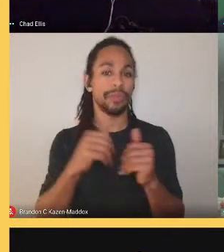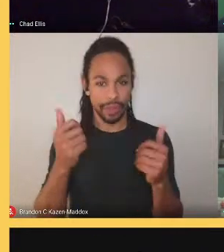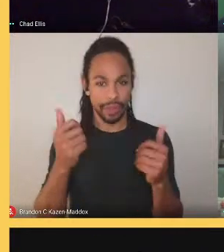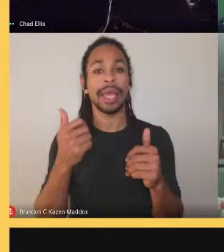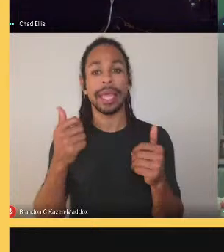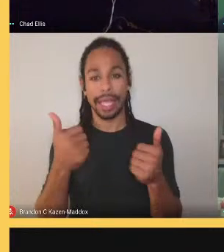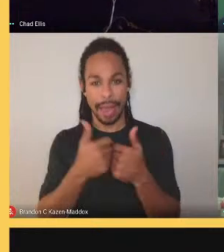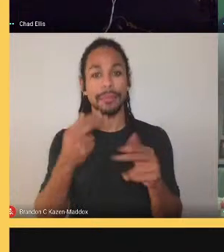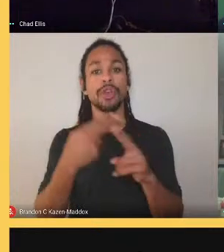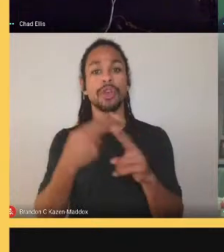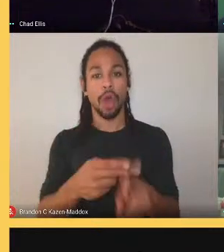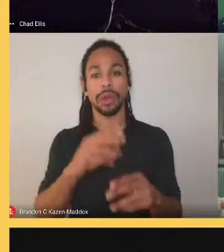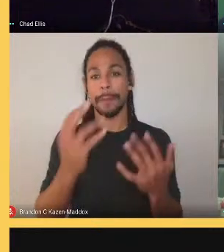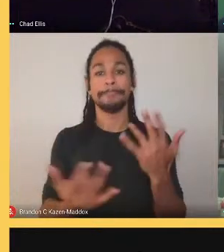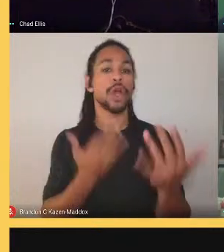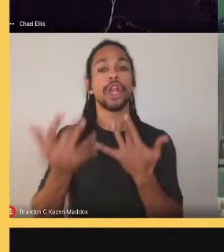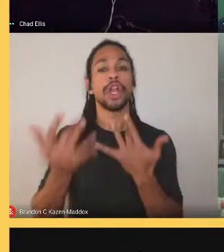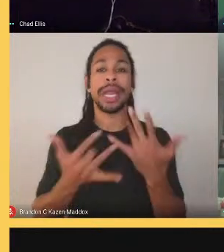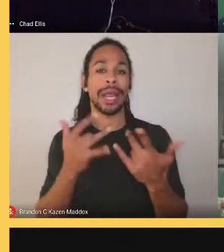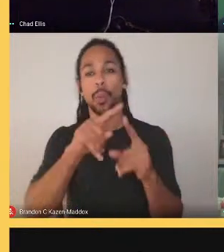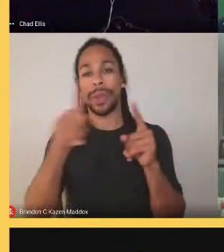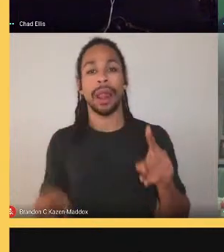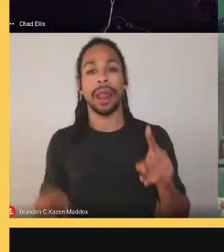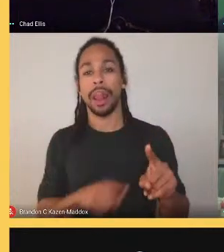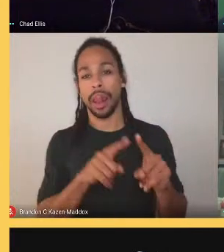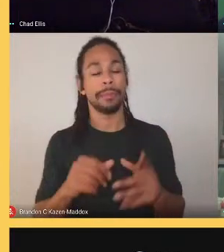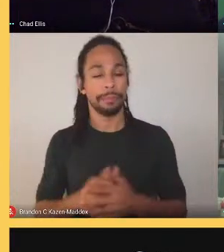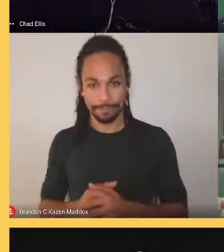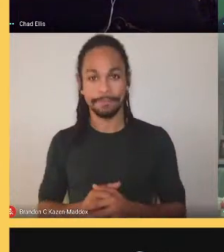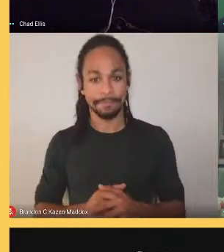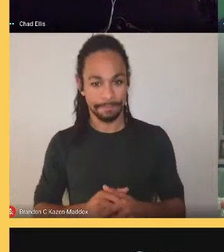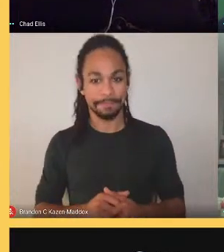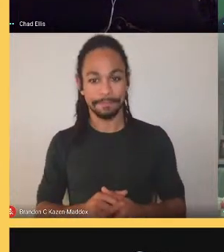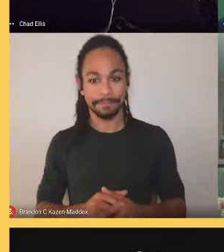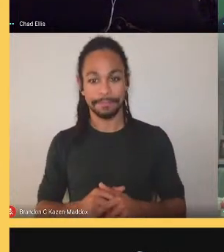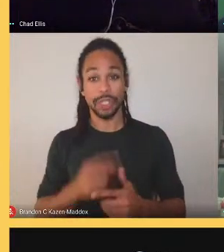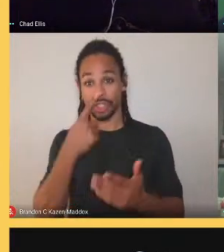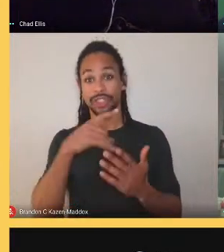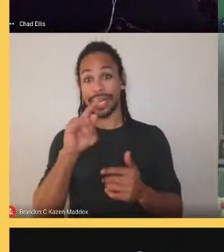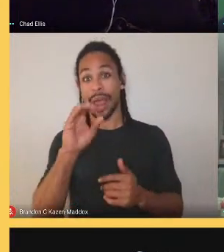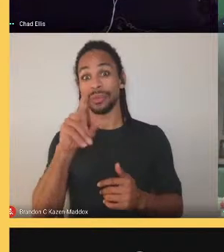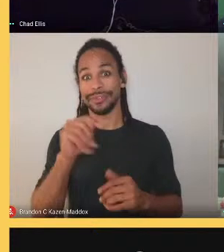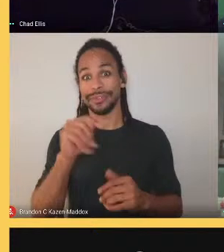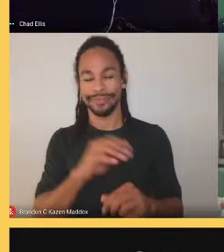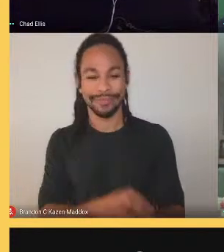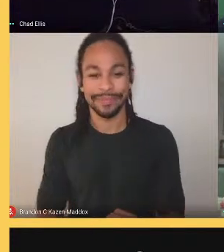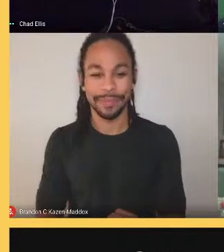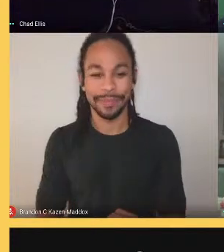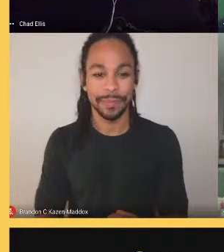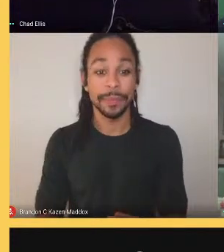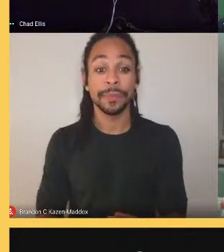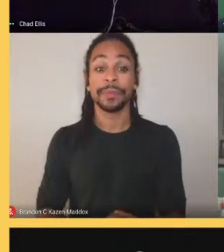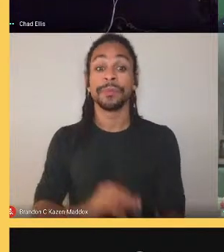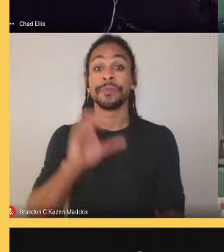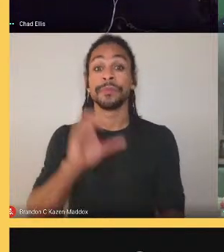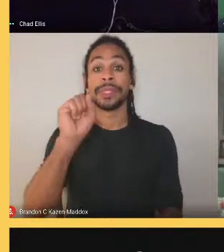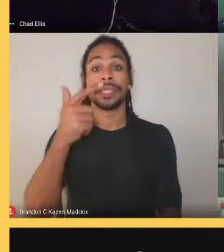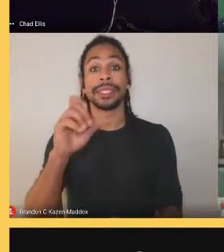I guess I'll also say like anything that encourages like risk and reward in a cinematic